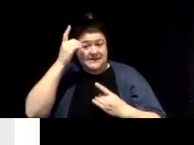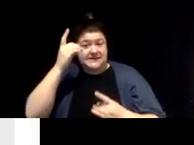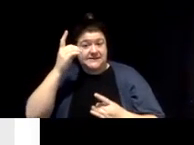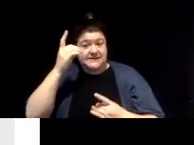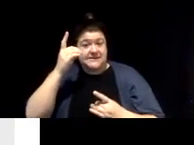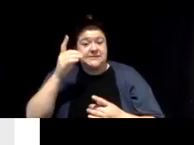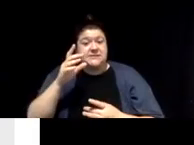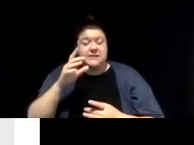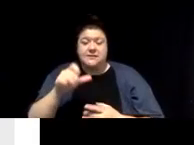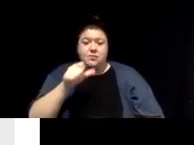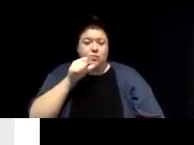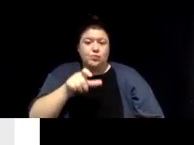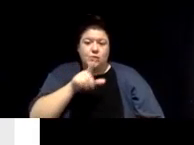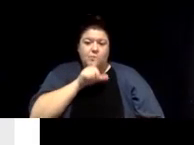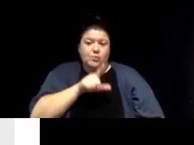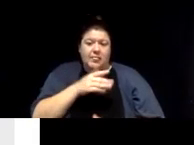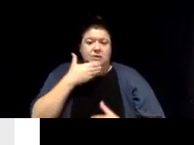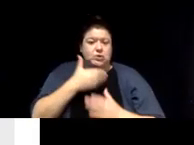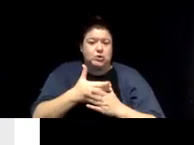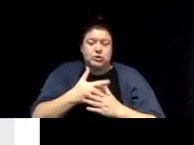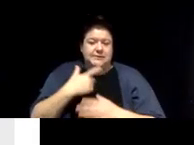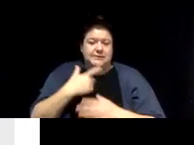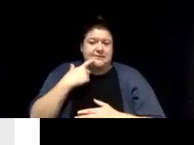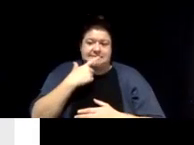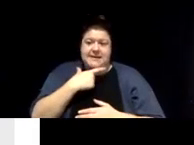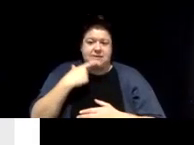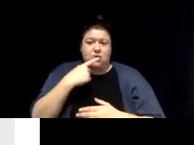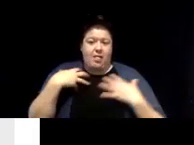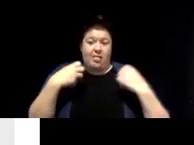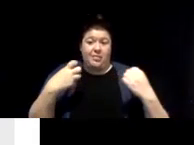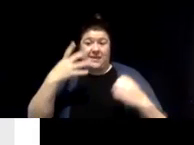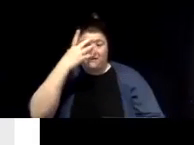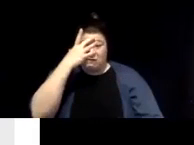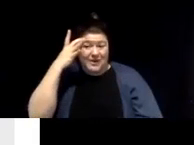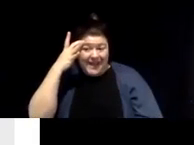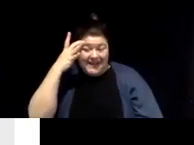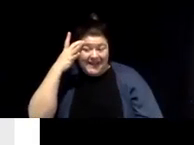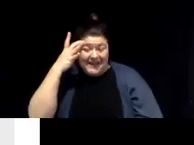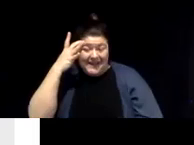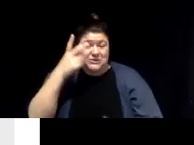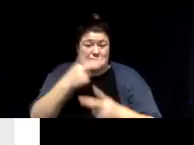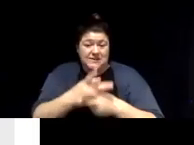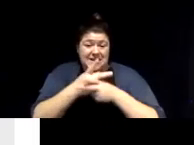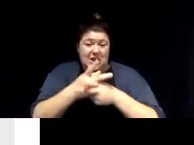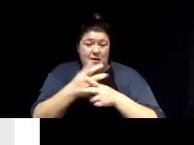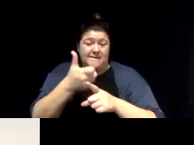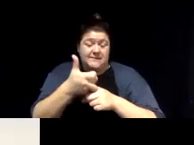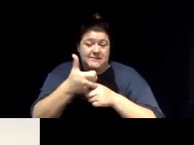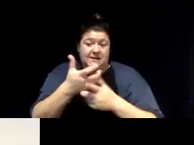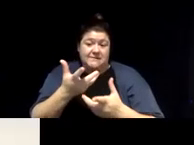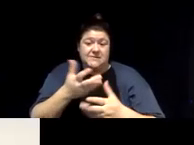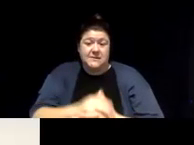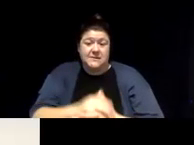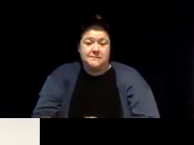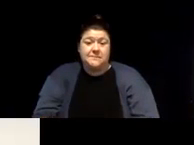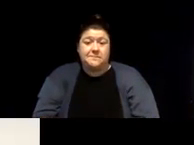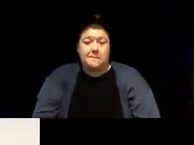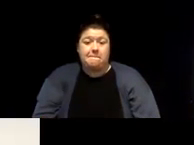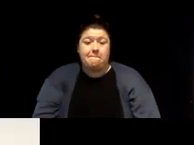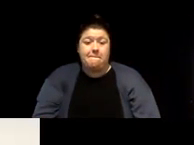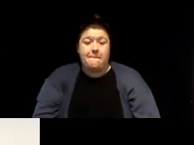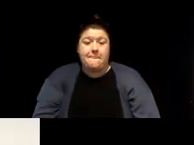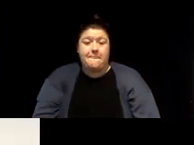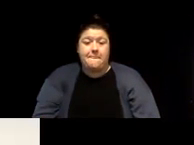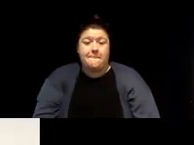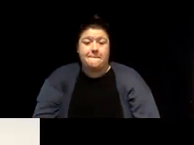health because they just sort of forget to take care of their teeth. They don't, they neglect their own